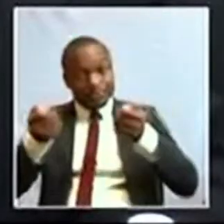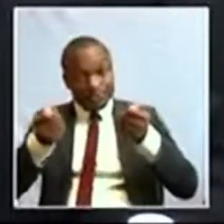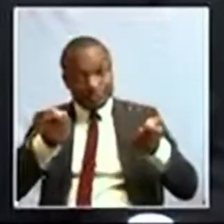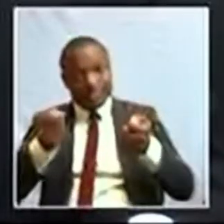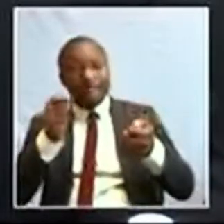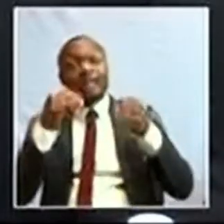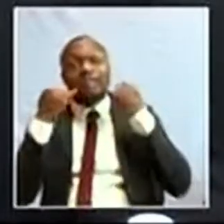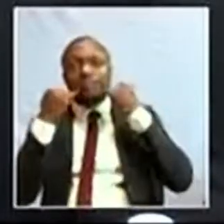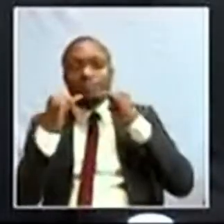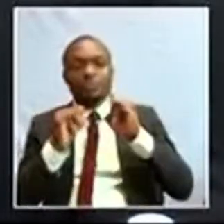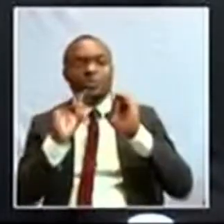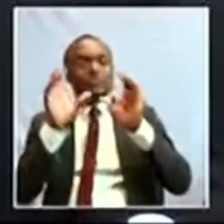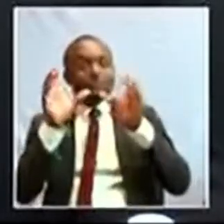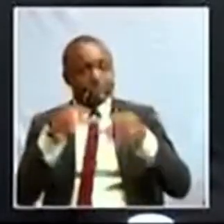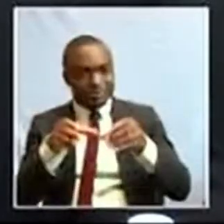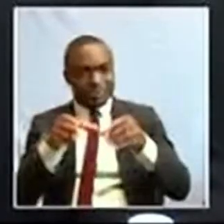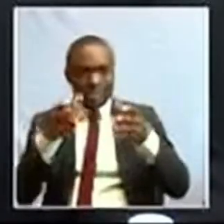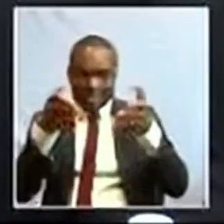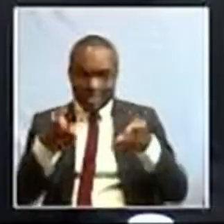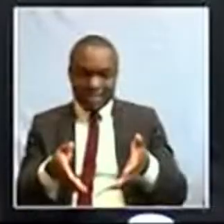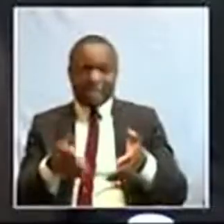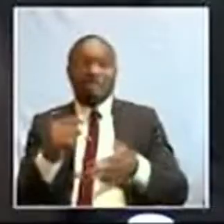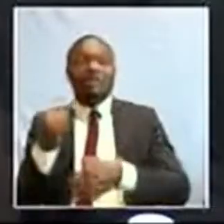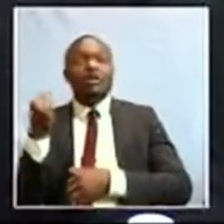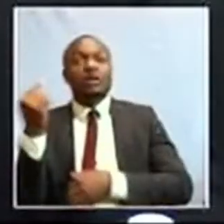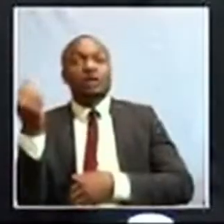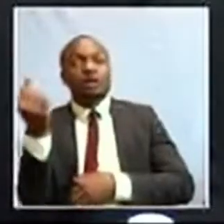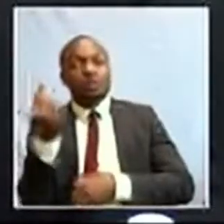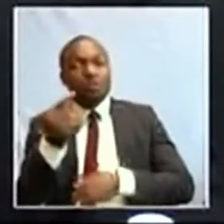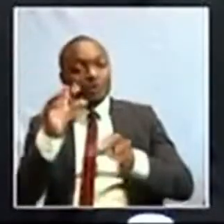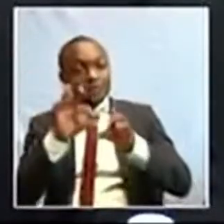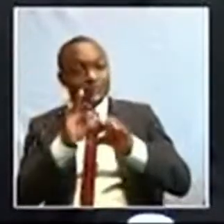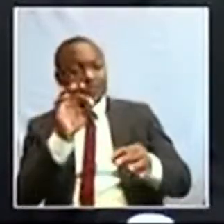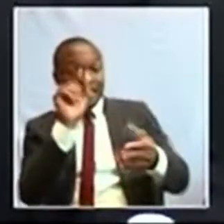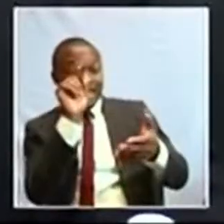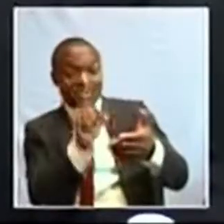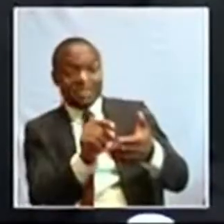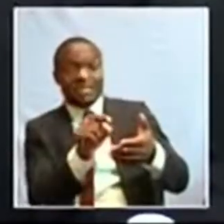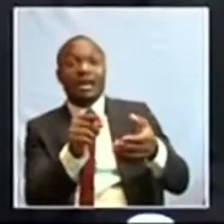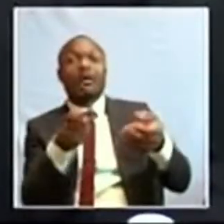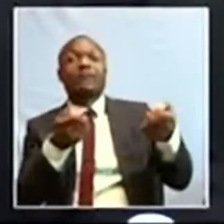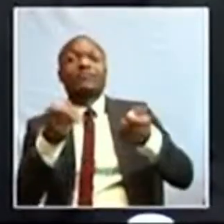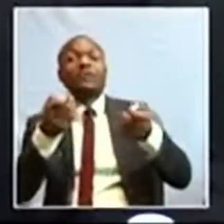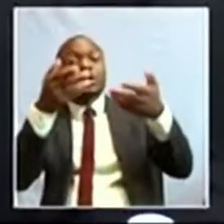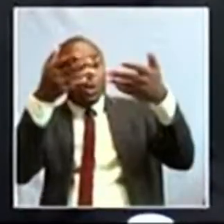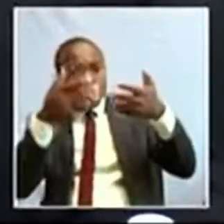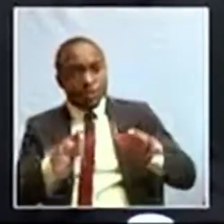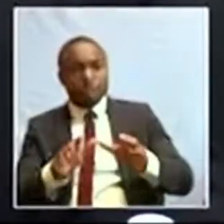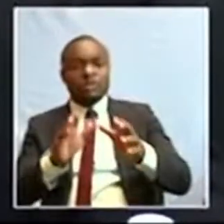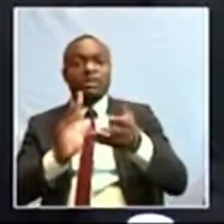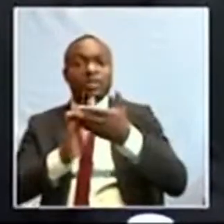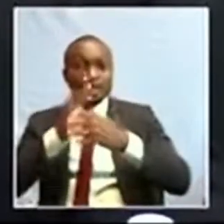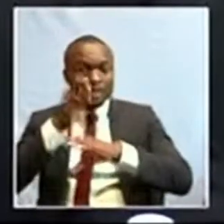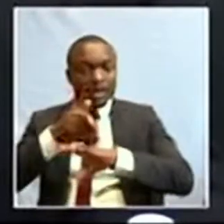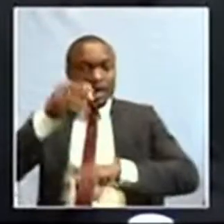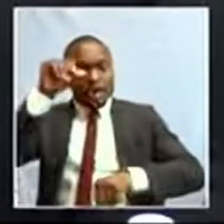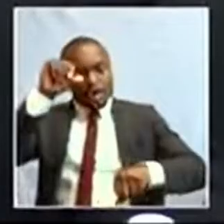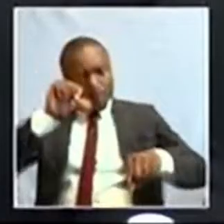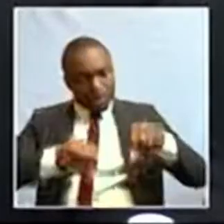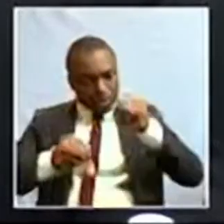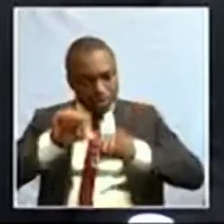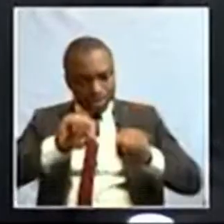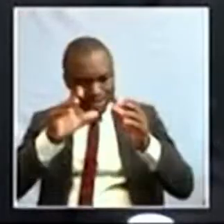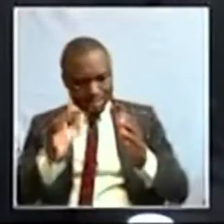this committee, that they only discovered that this vehicle was missing after the auditors